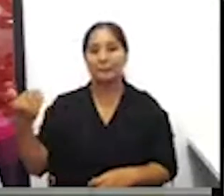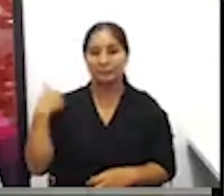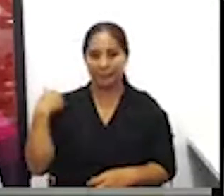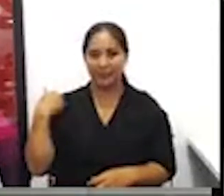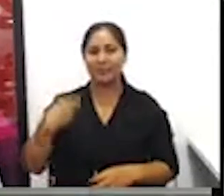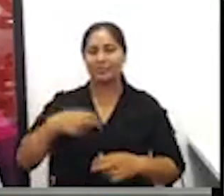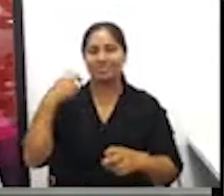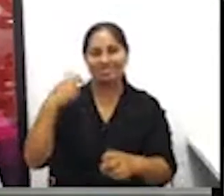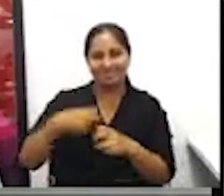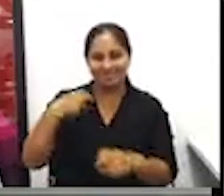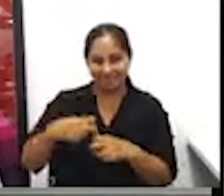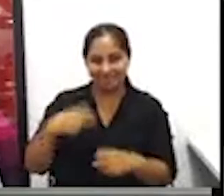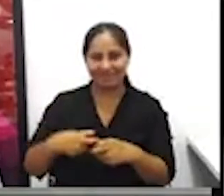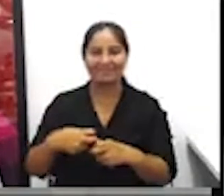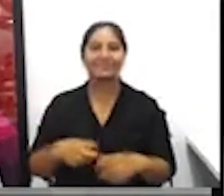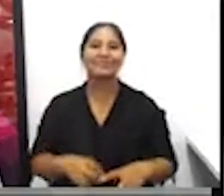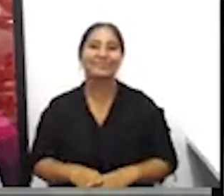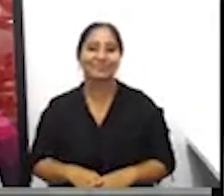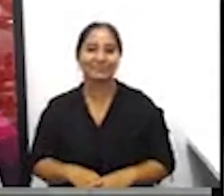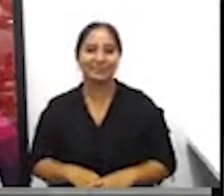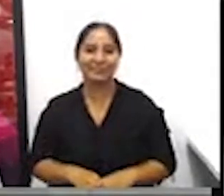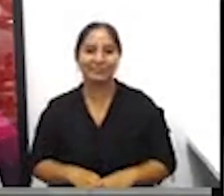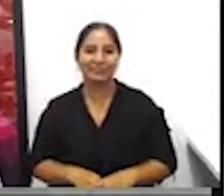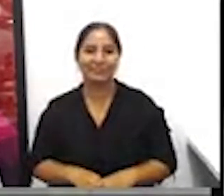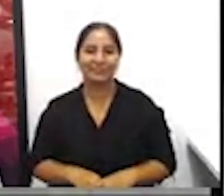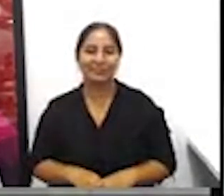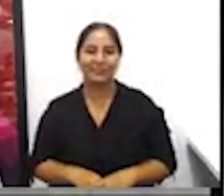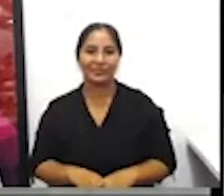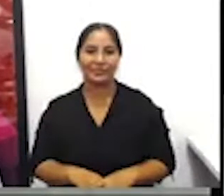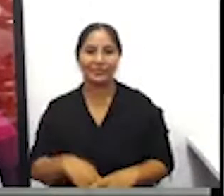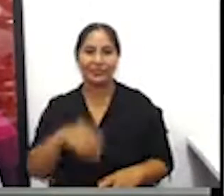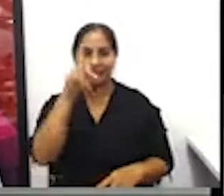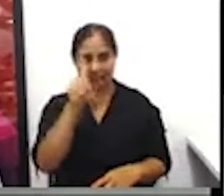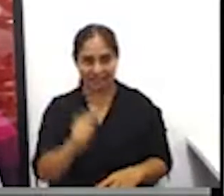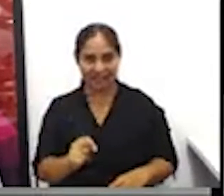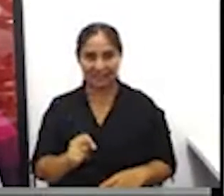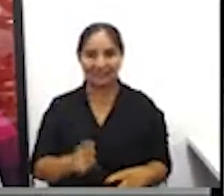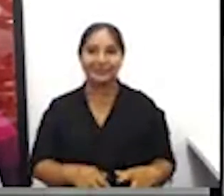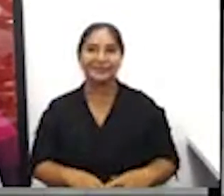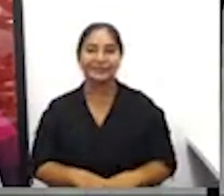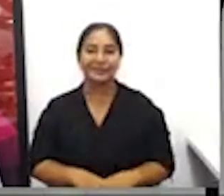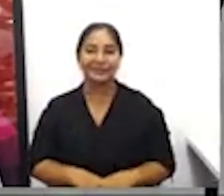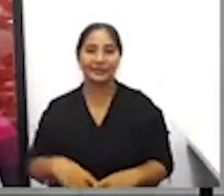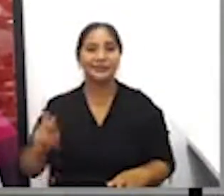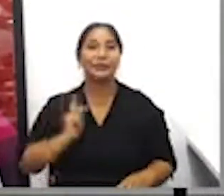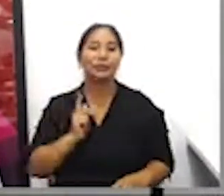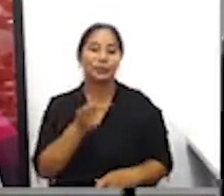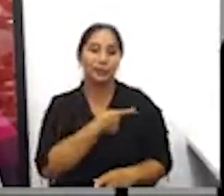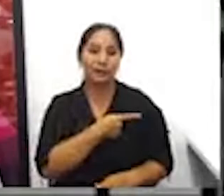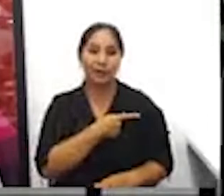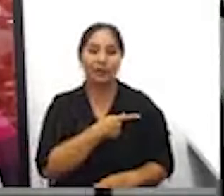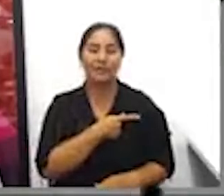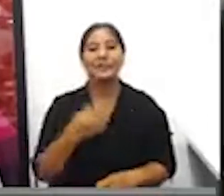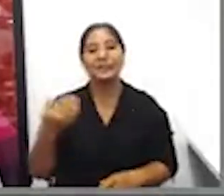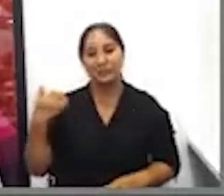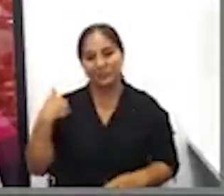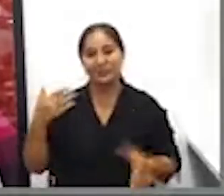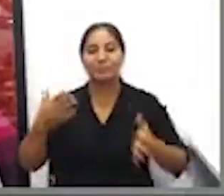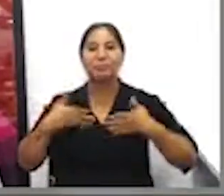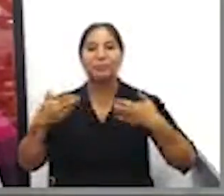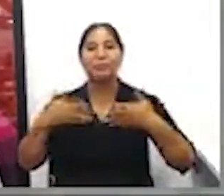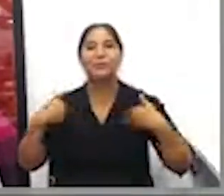And so we tease each other, as you can see, when we're on the road, and we try to find some things to laugh